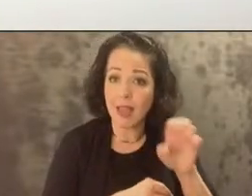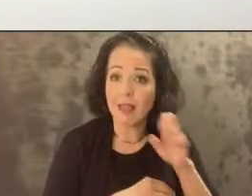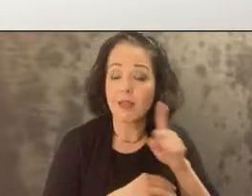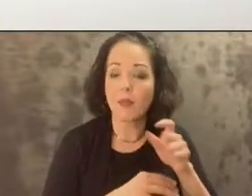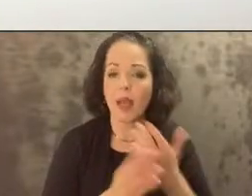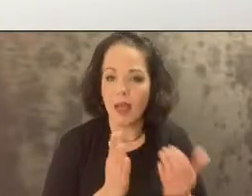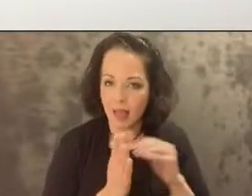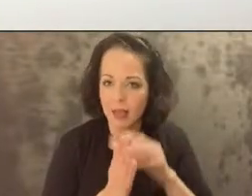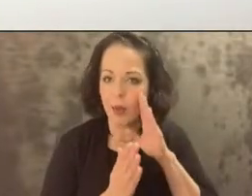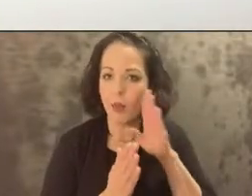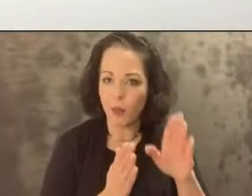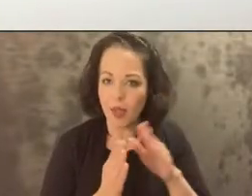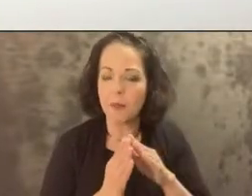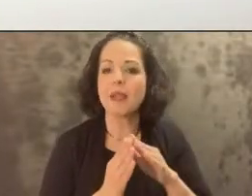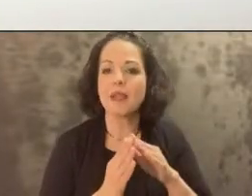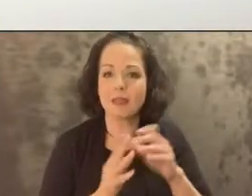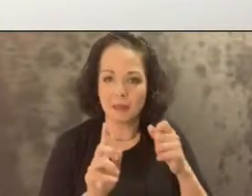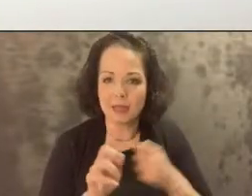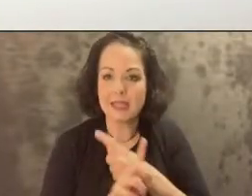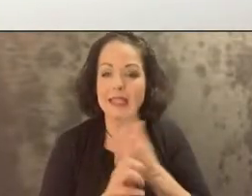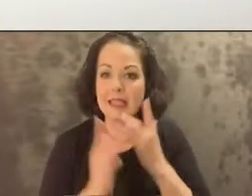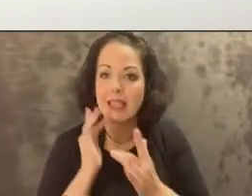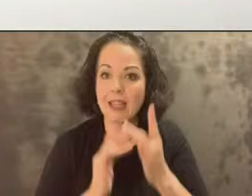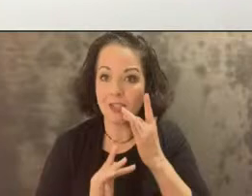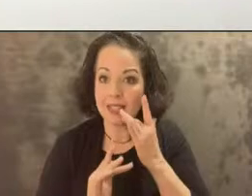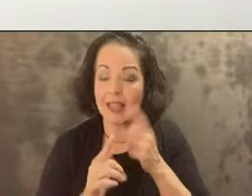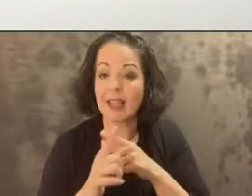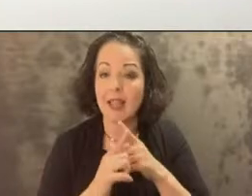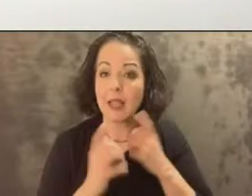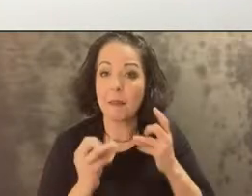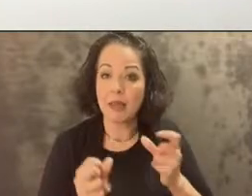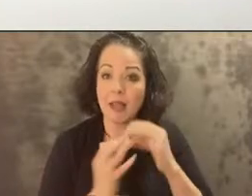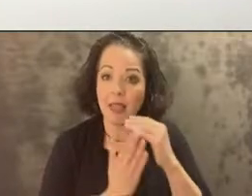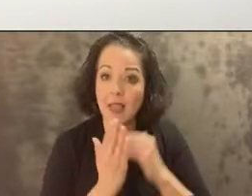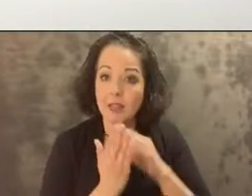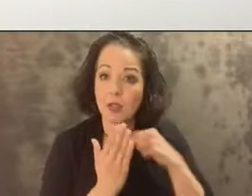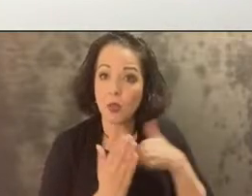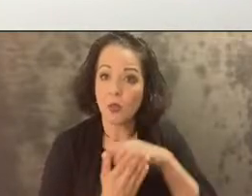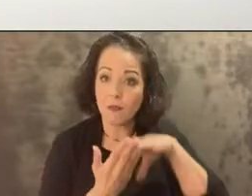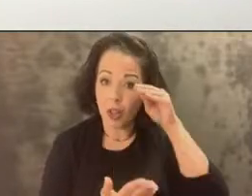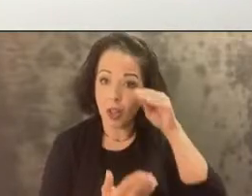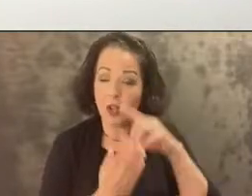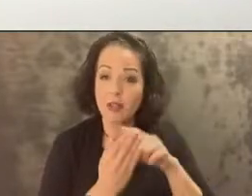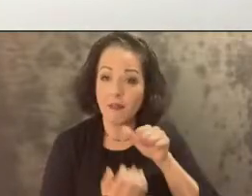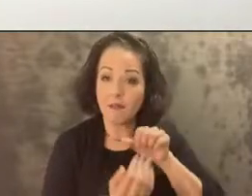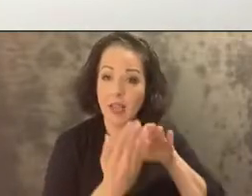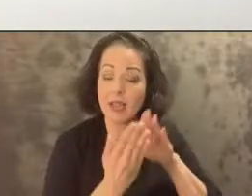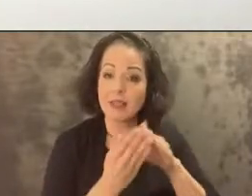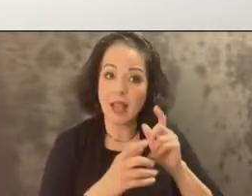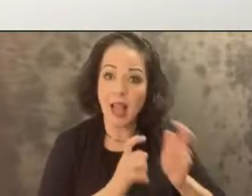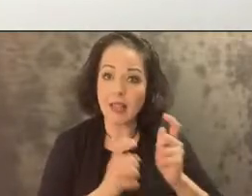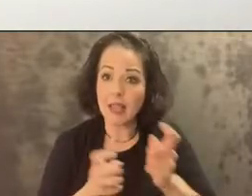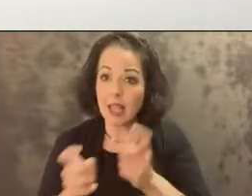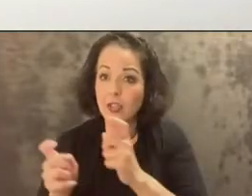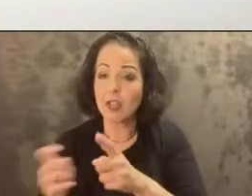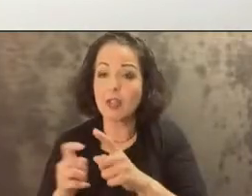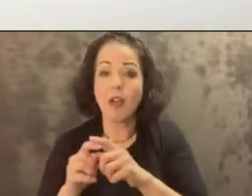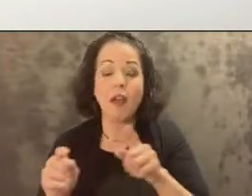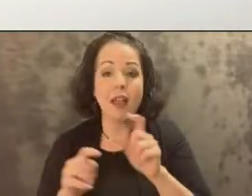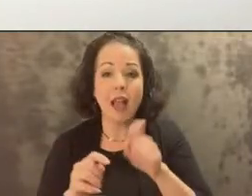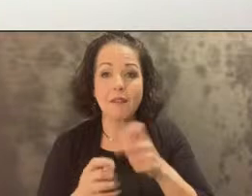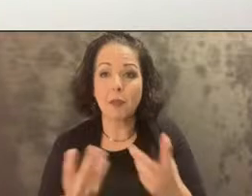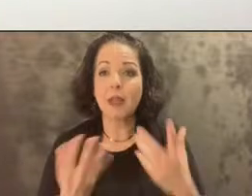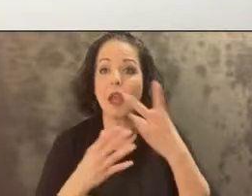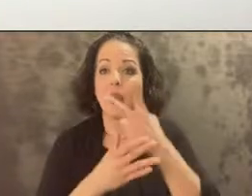again be severe scarcity. An immediate lesson from the vaccine rollout to date is that phased allocation frameworks need to be combined with a